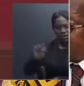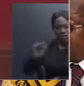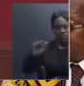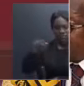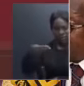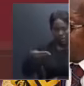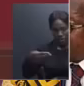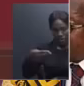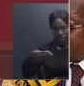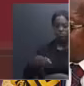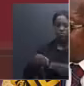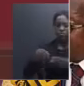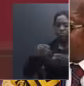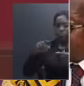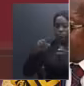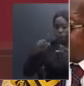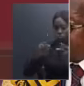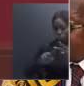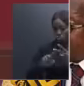And 2.